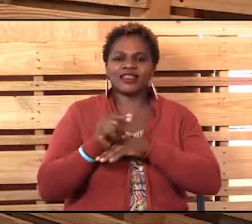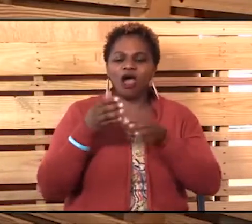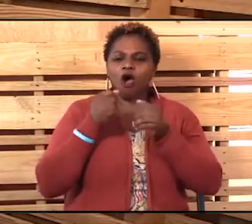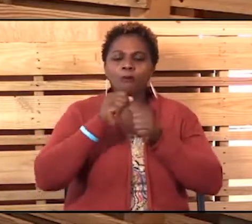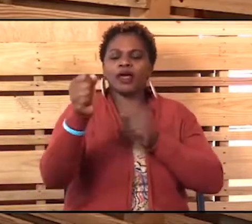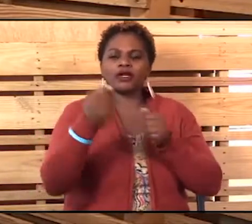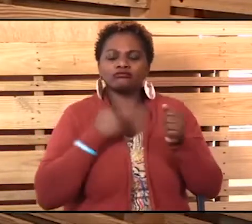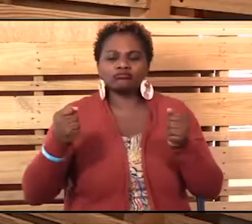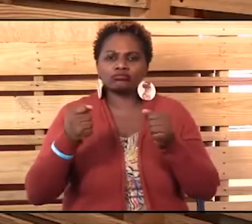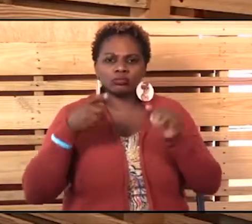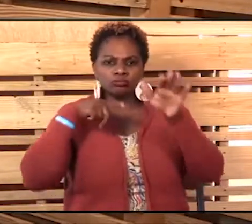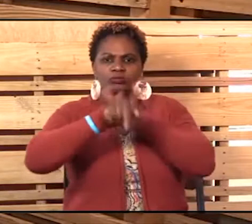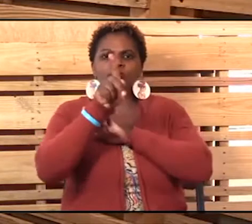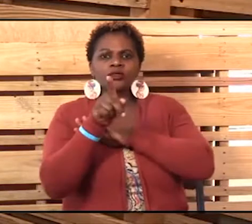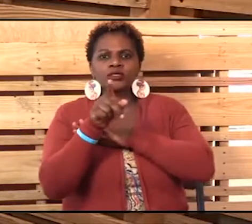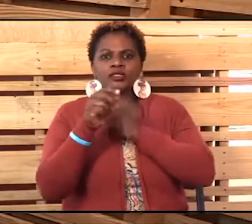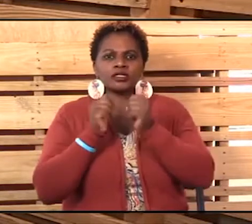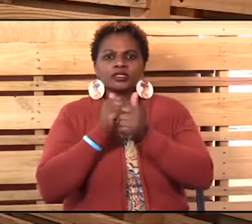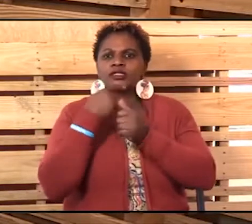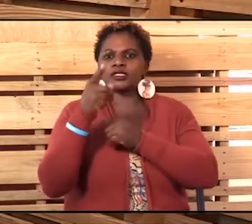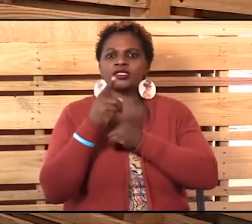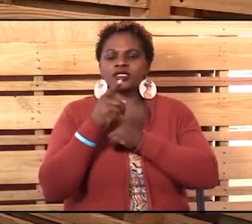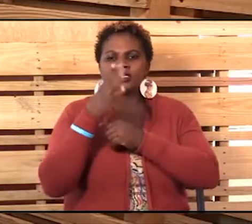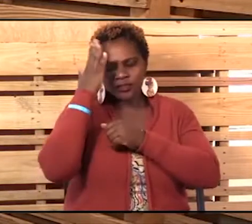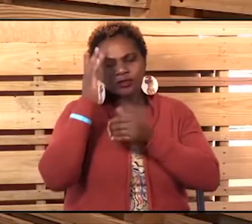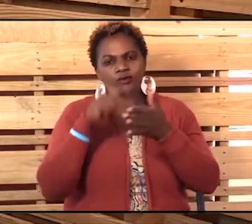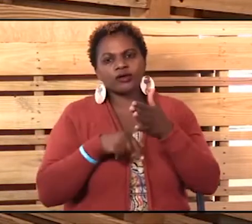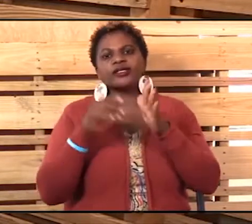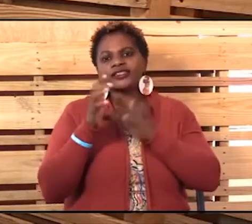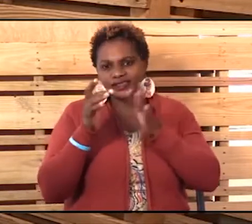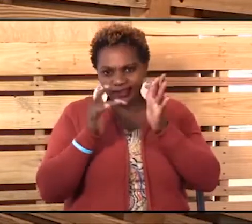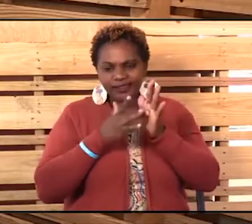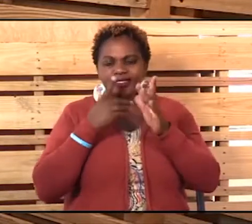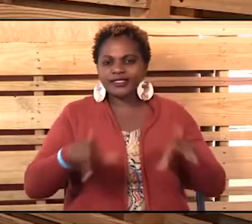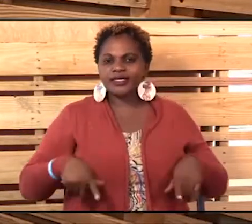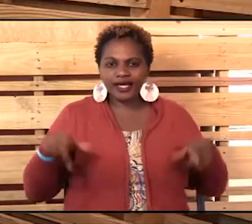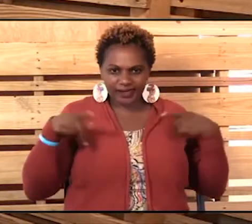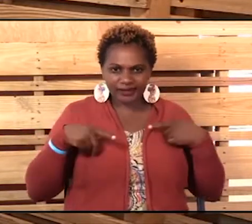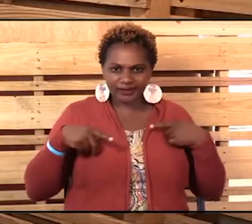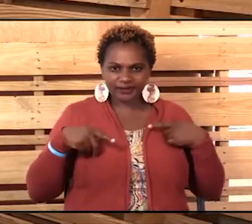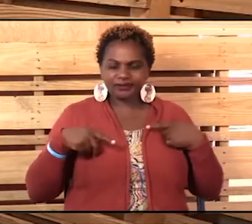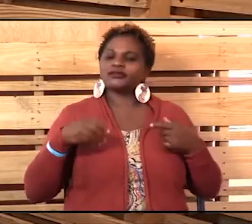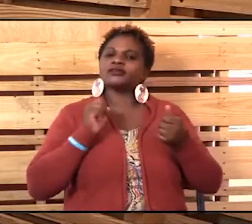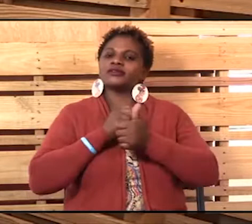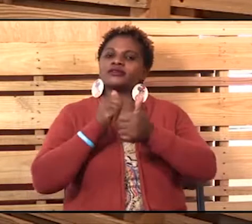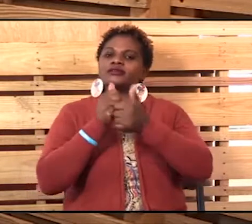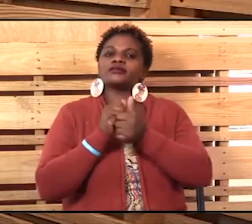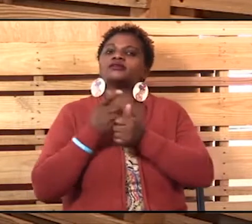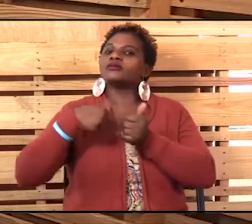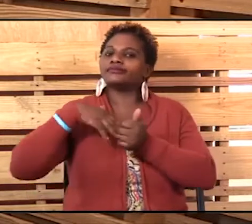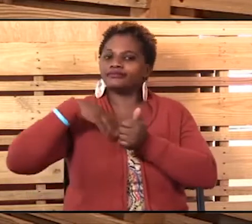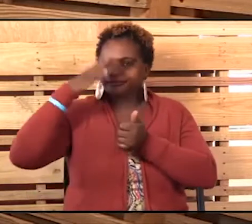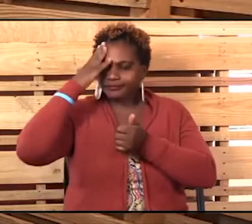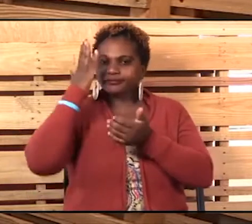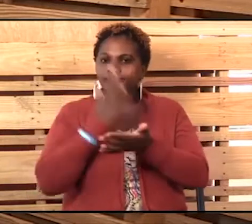opened the door quickly. And when they saw the disciples, they told them, do you know what? Jesus is alive. And the disciples said, we know